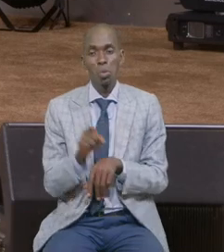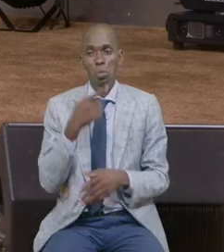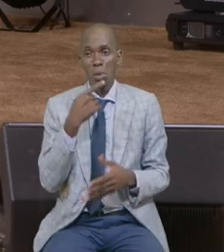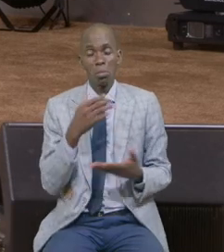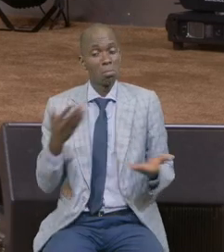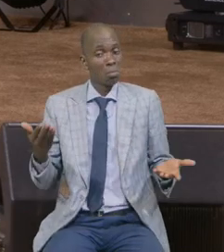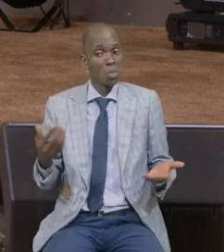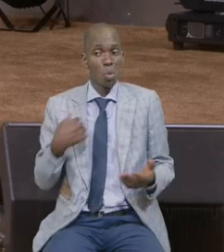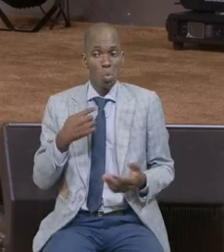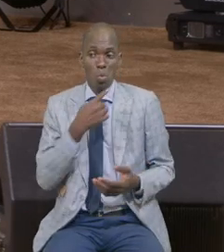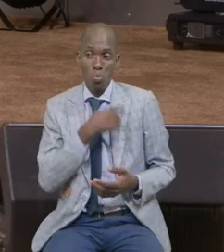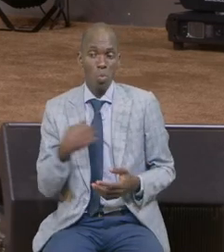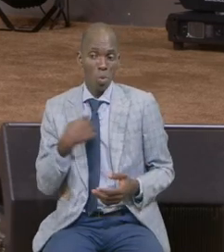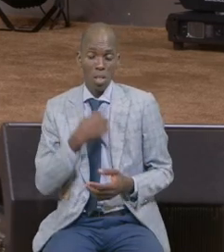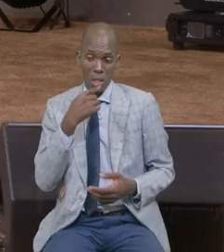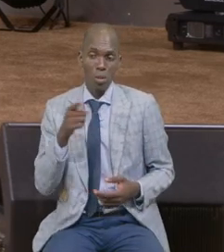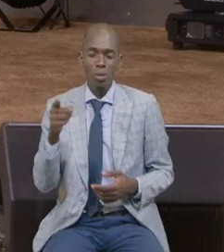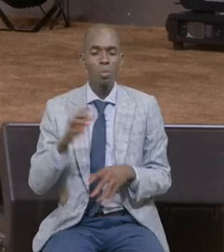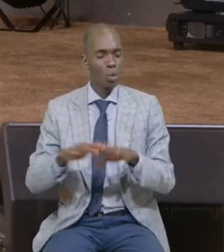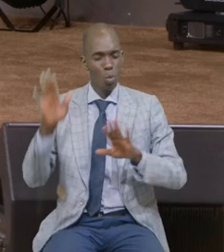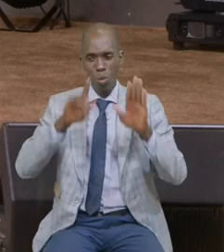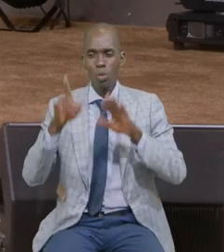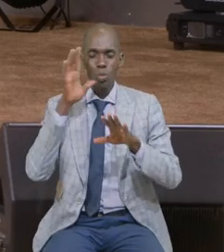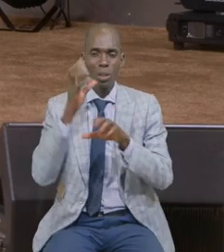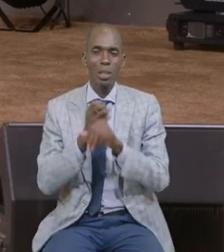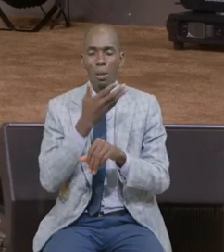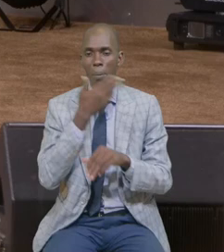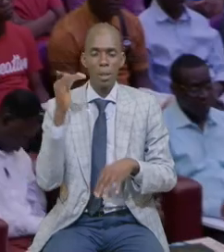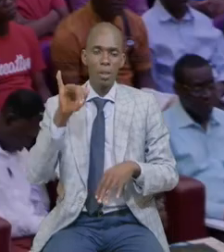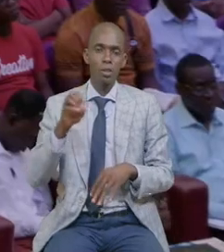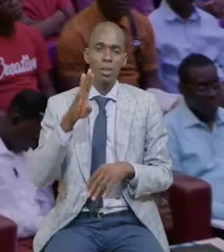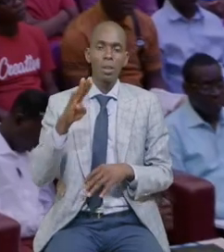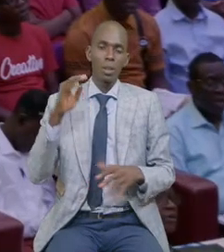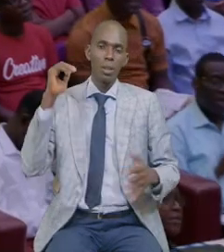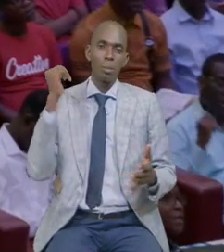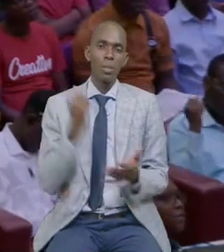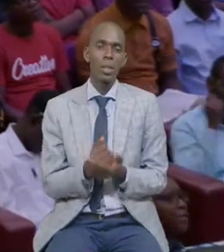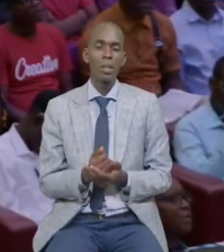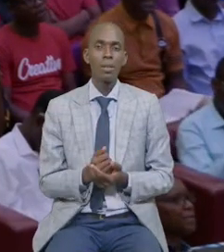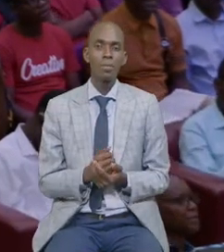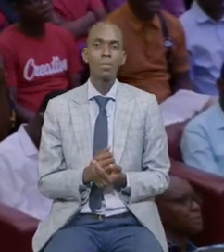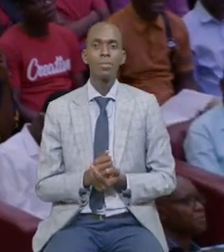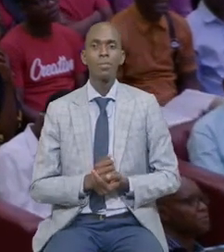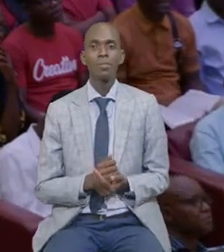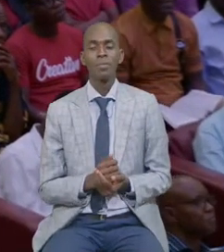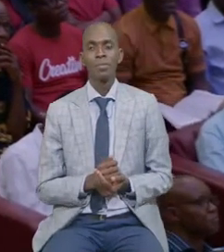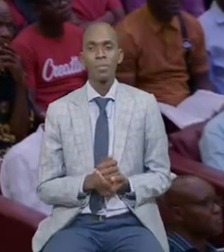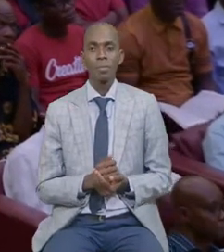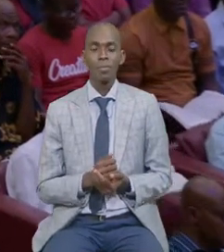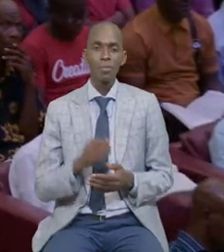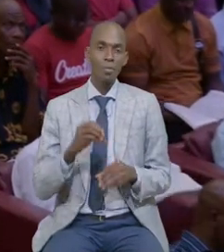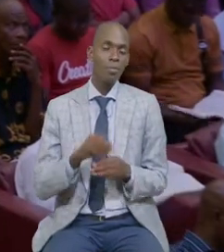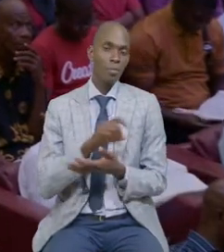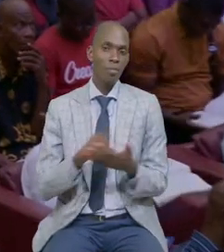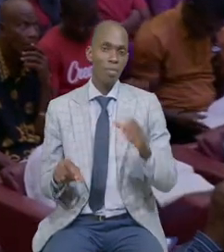told you, but you are going to get a better job. I didn't say a good amen there. Look at verse 11.